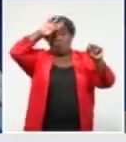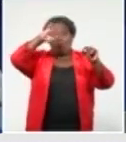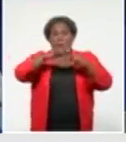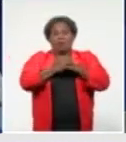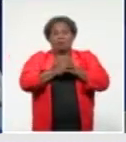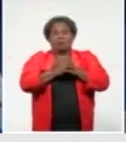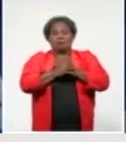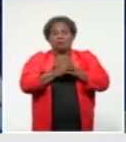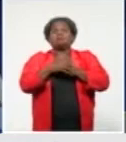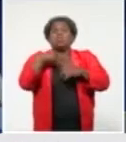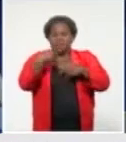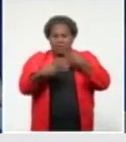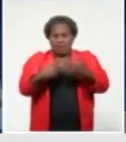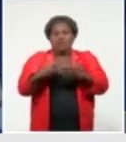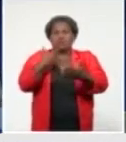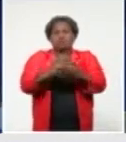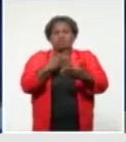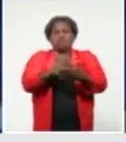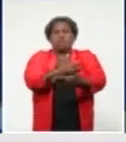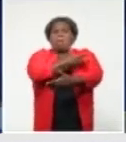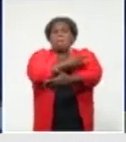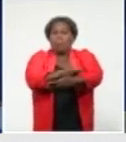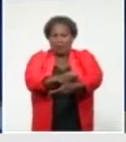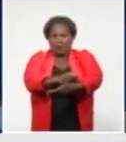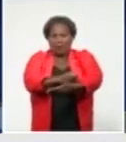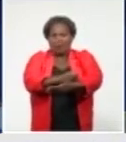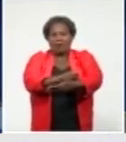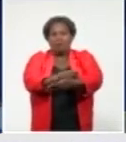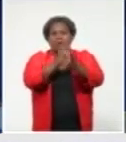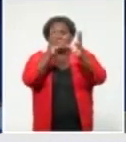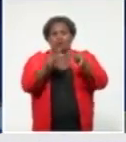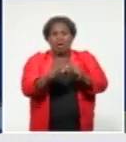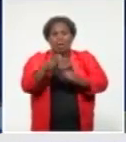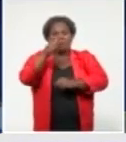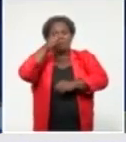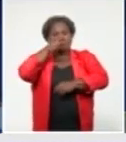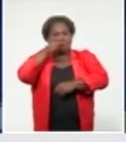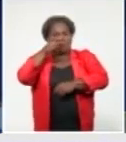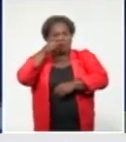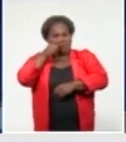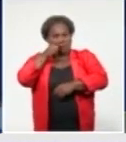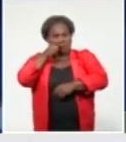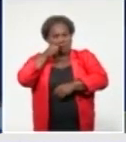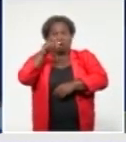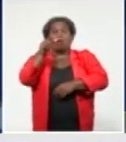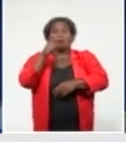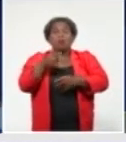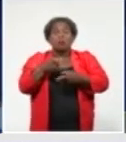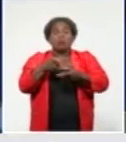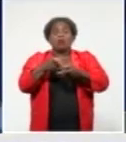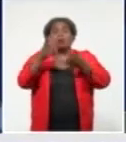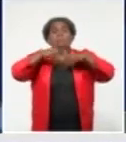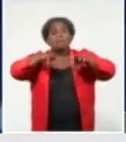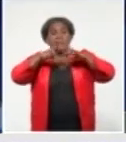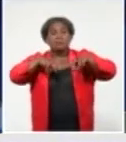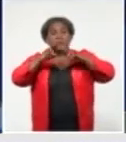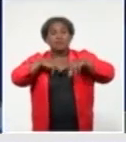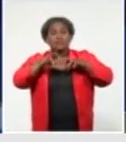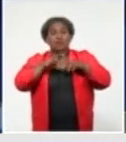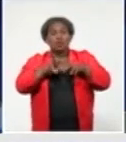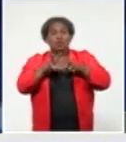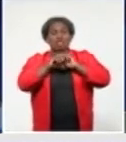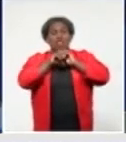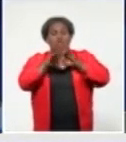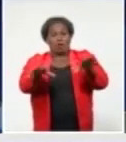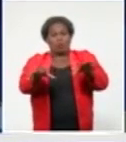a cumulative of 217 people and the 6.4% of all diagnosed cases. None of the patients